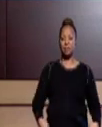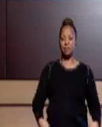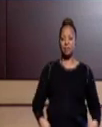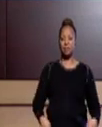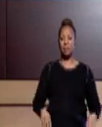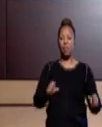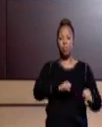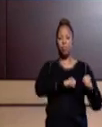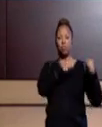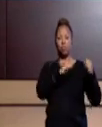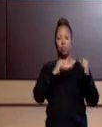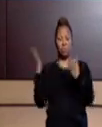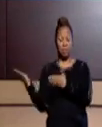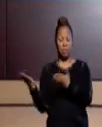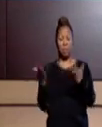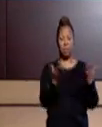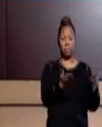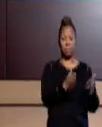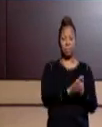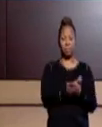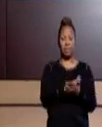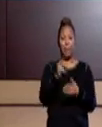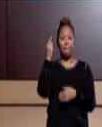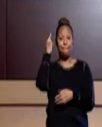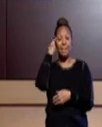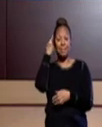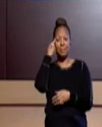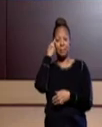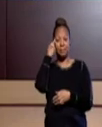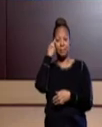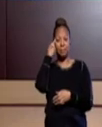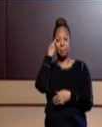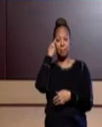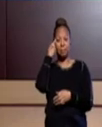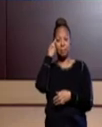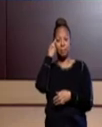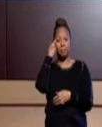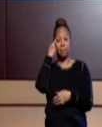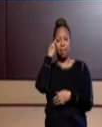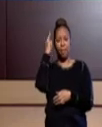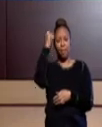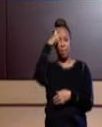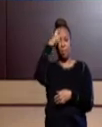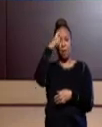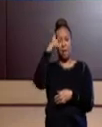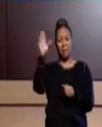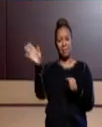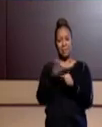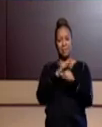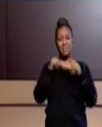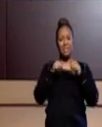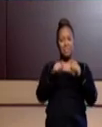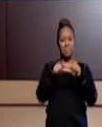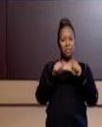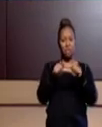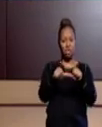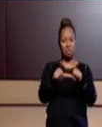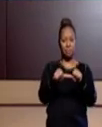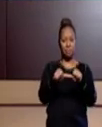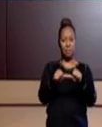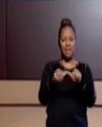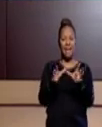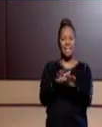they were strong enough to carry him. Mentally, they were wise enough to keep pushing.